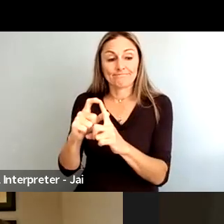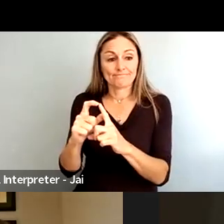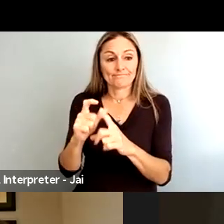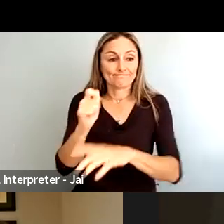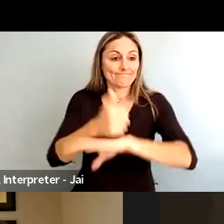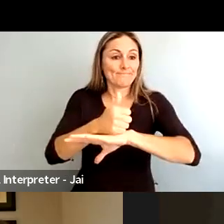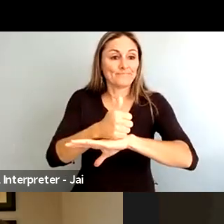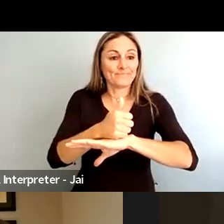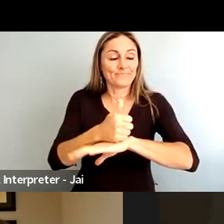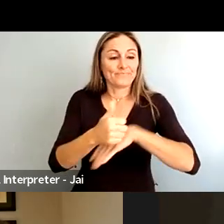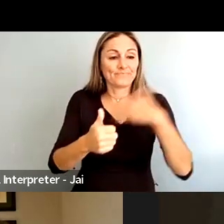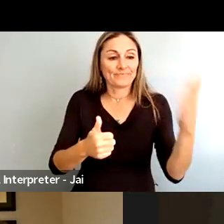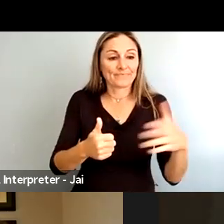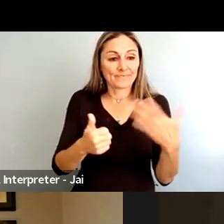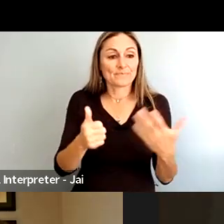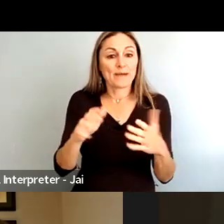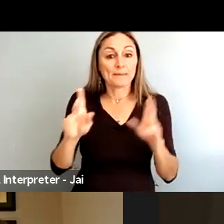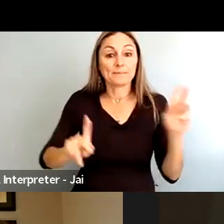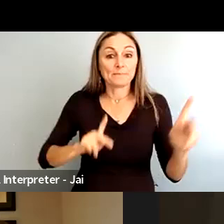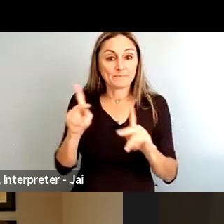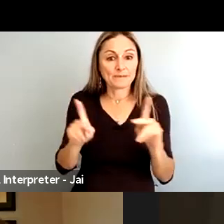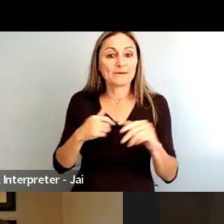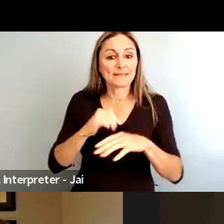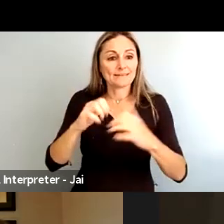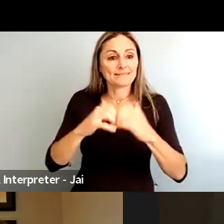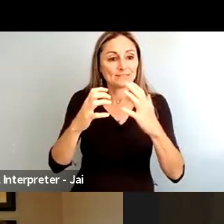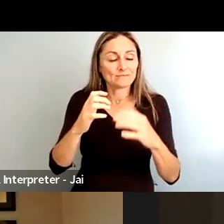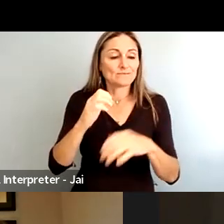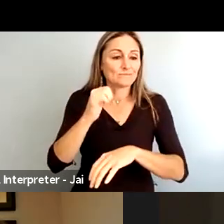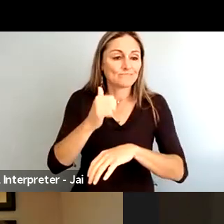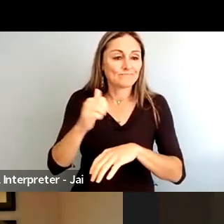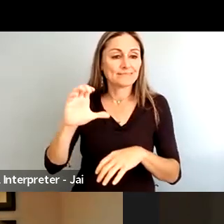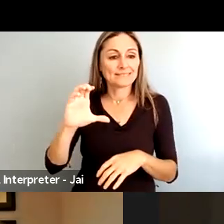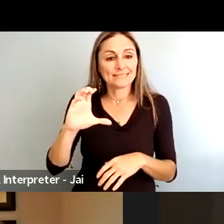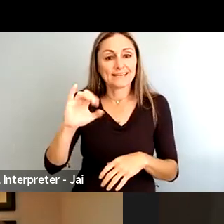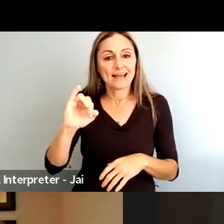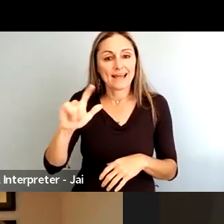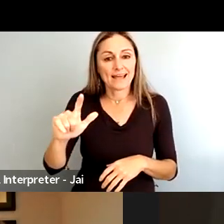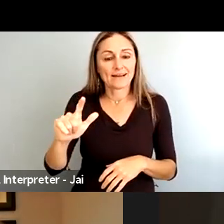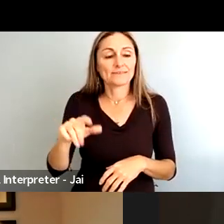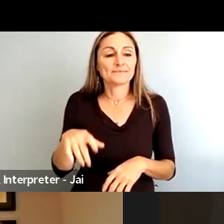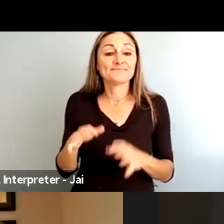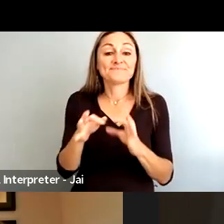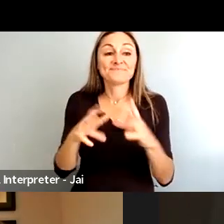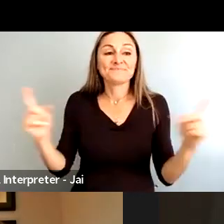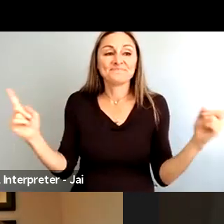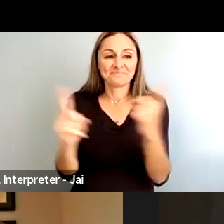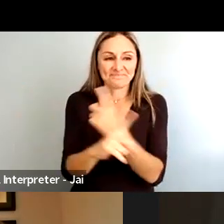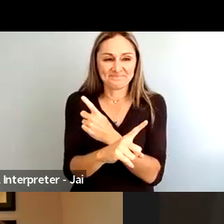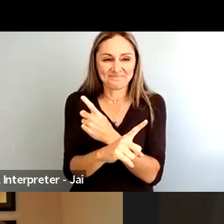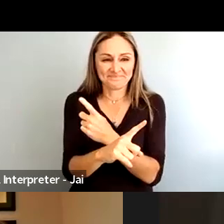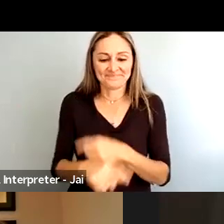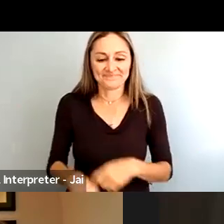by people who started CILs, was coined because when you went